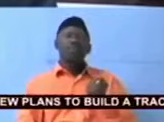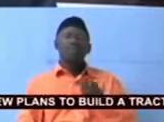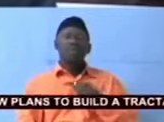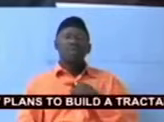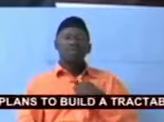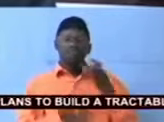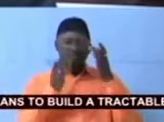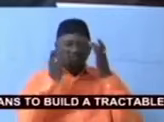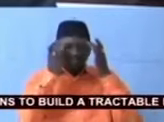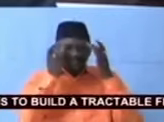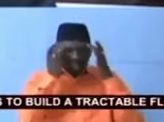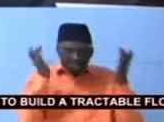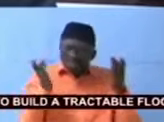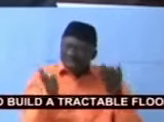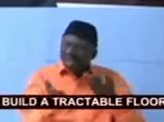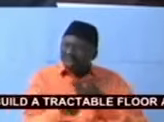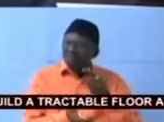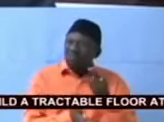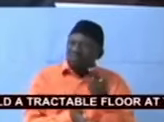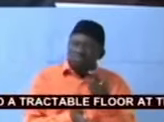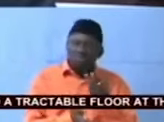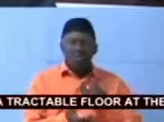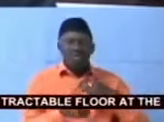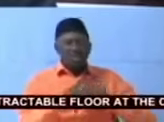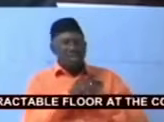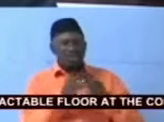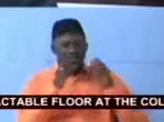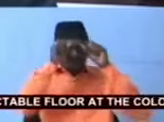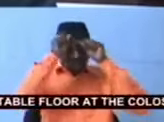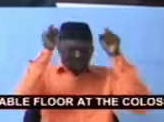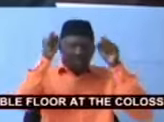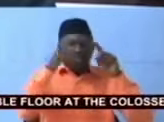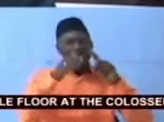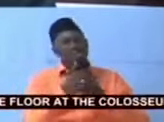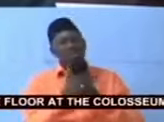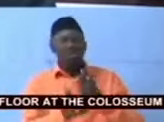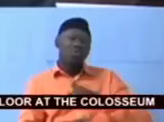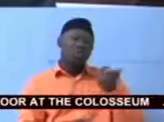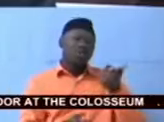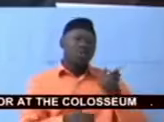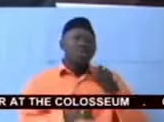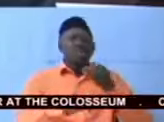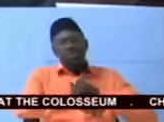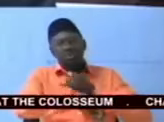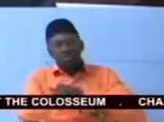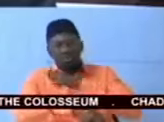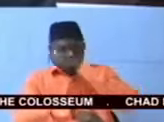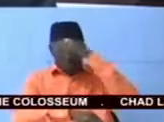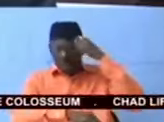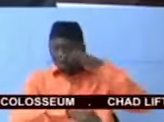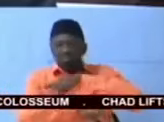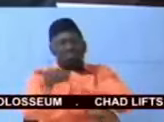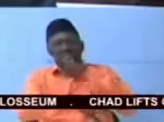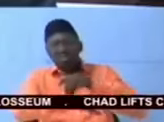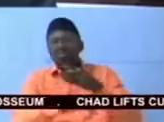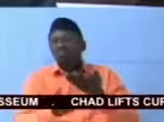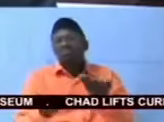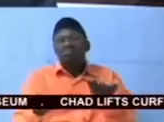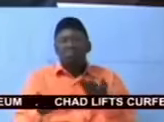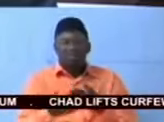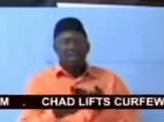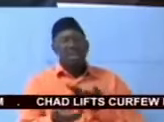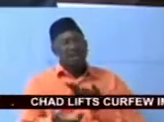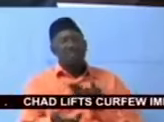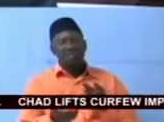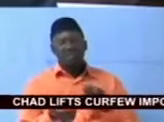because of their experience in either government or any reputable institution. Way nak li aju moy sen xam xam bu mot ci li ligeyu kay ci